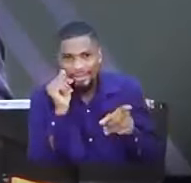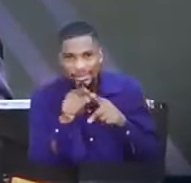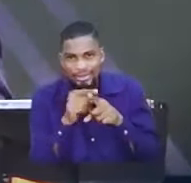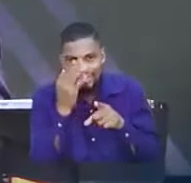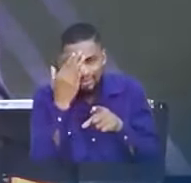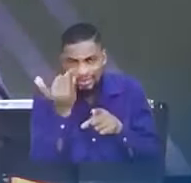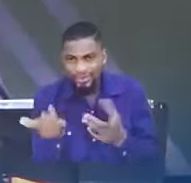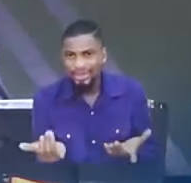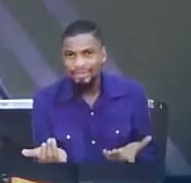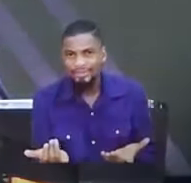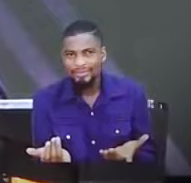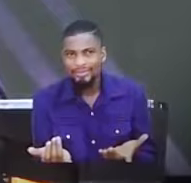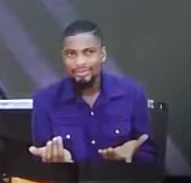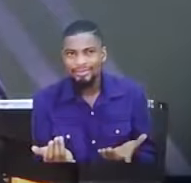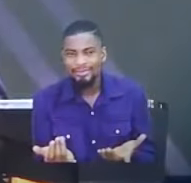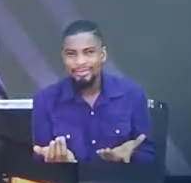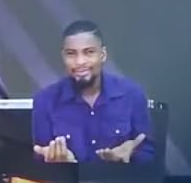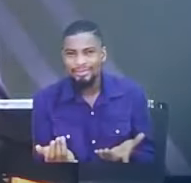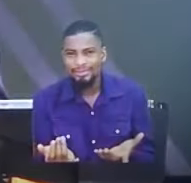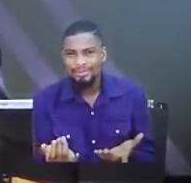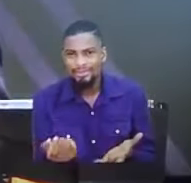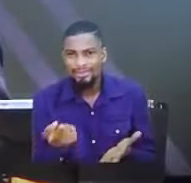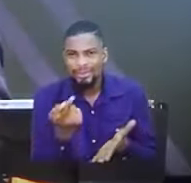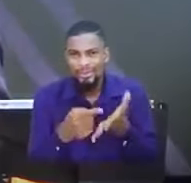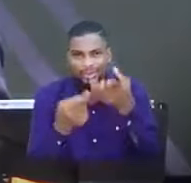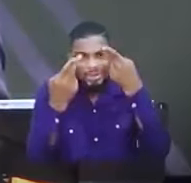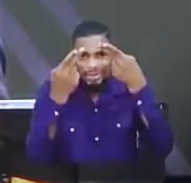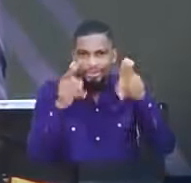I hate you? What is